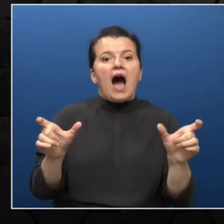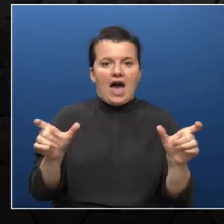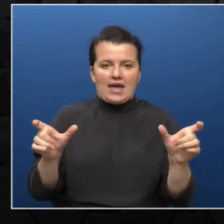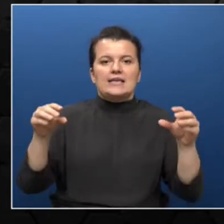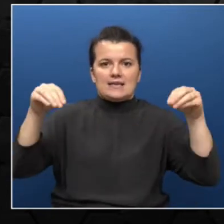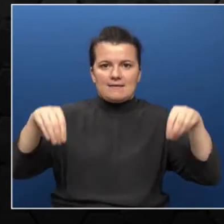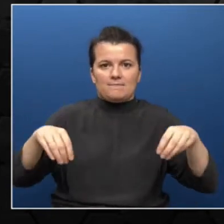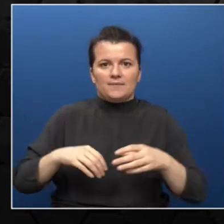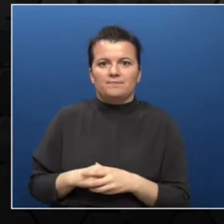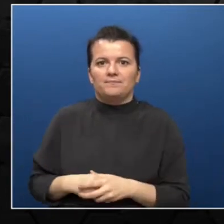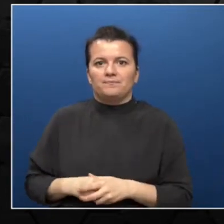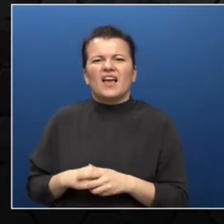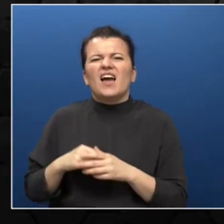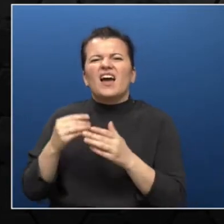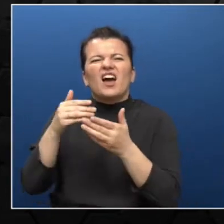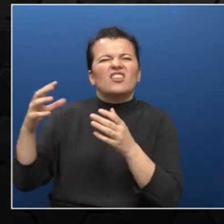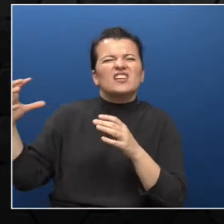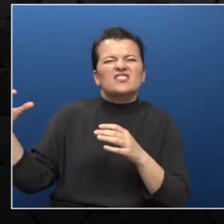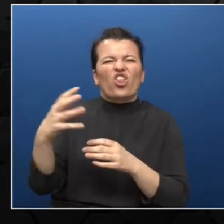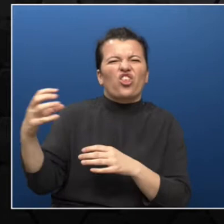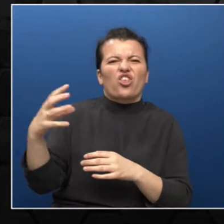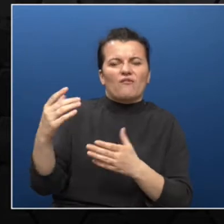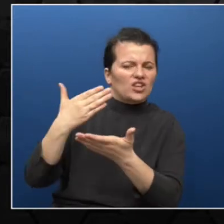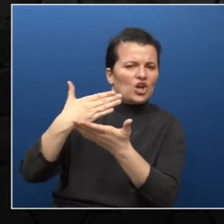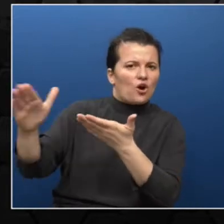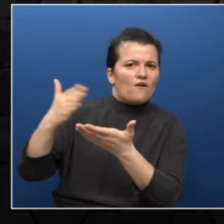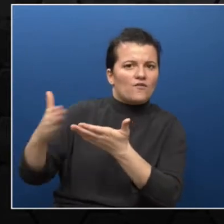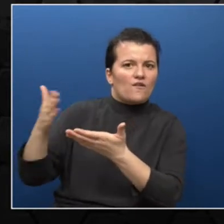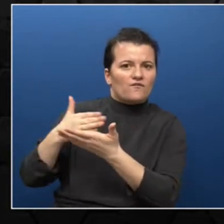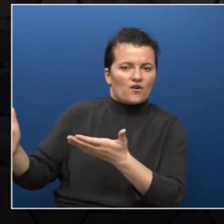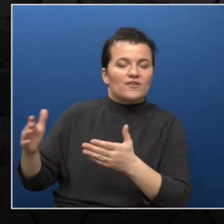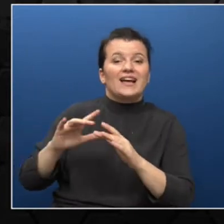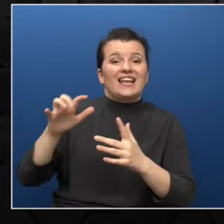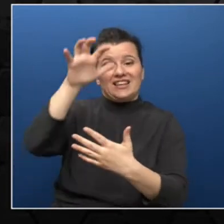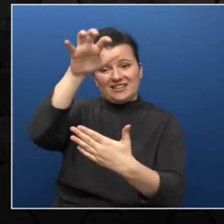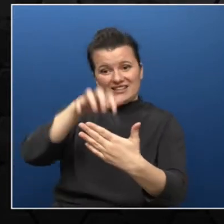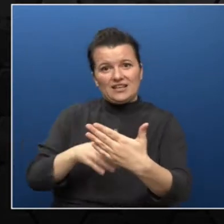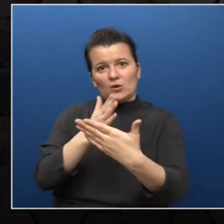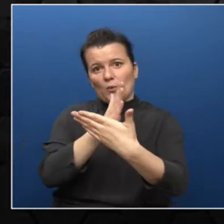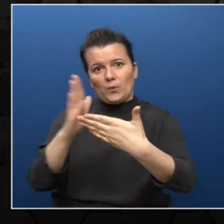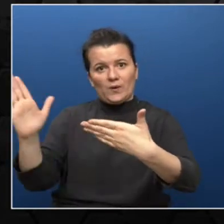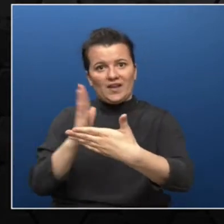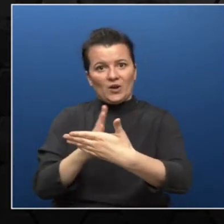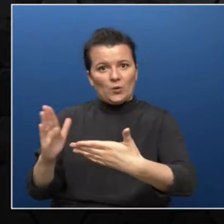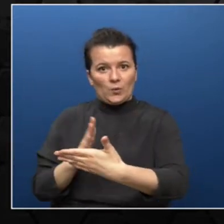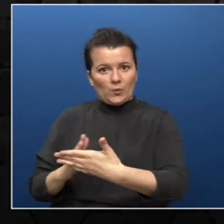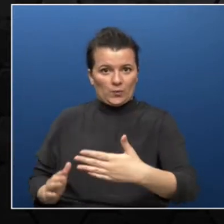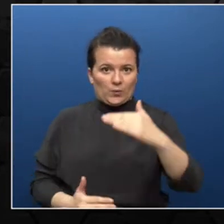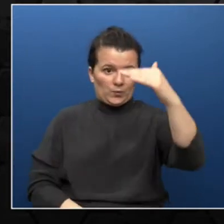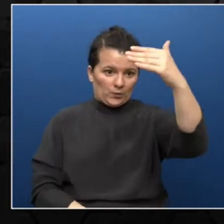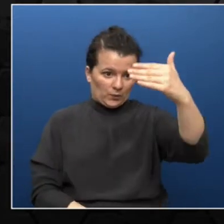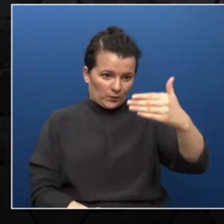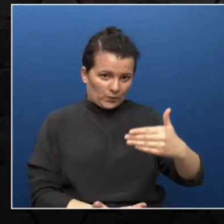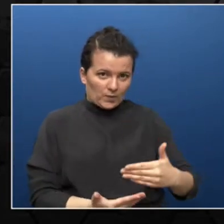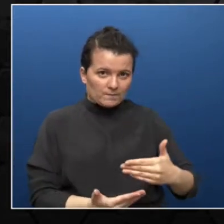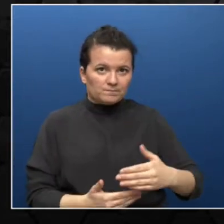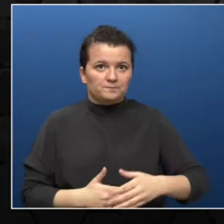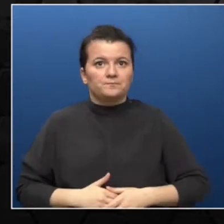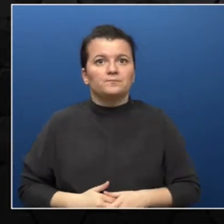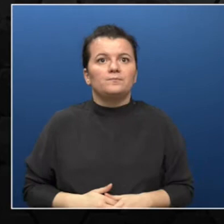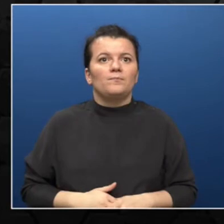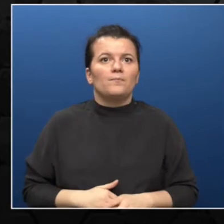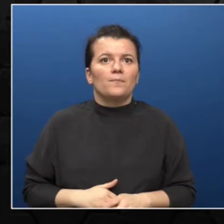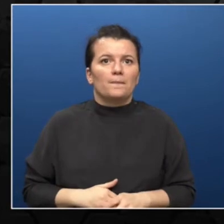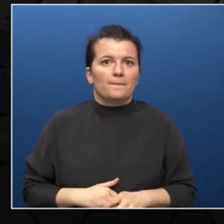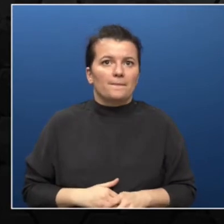would for all the tweets in the for all the tweets in the word, all the tweets in the data set, you would check each and